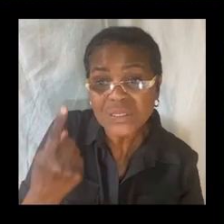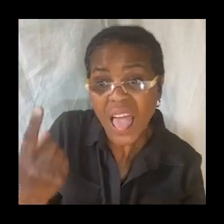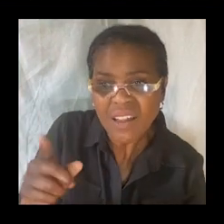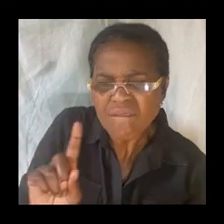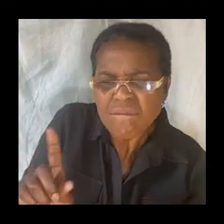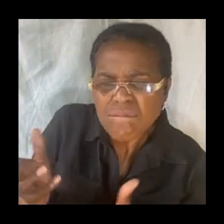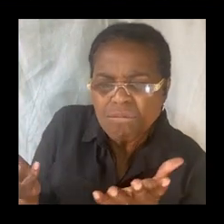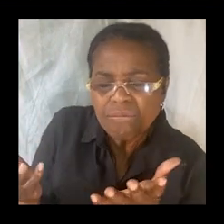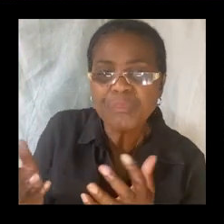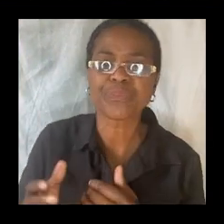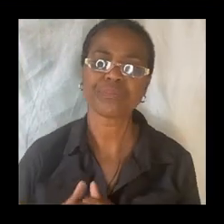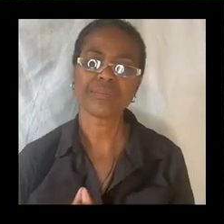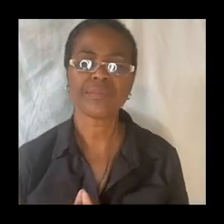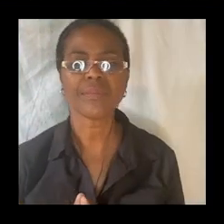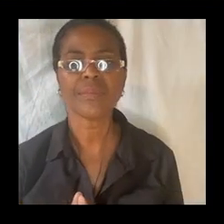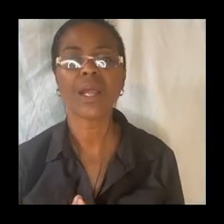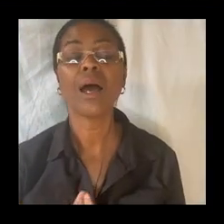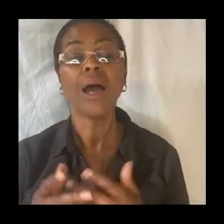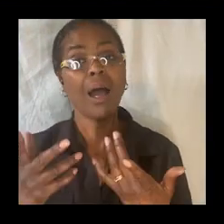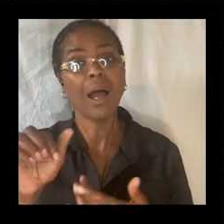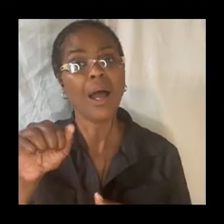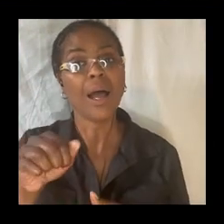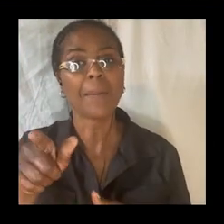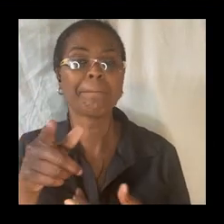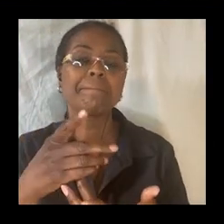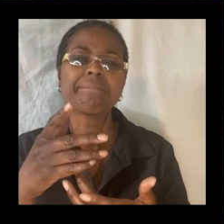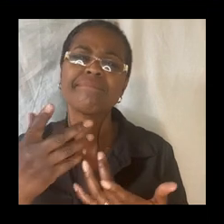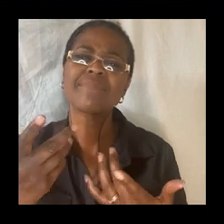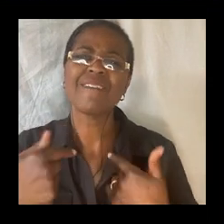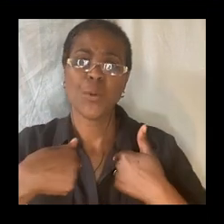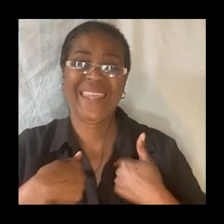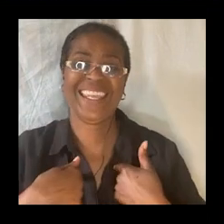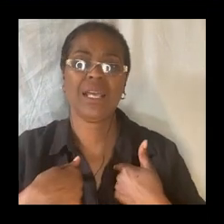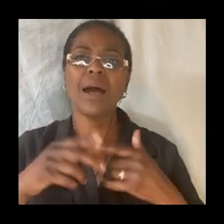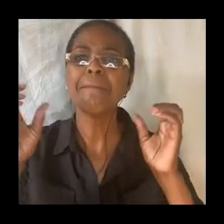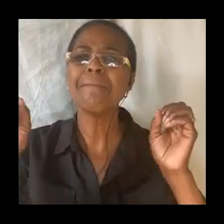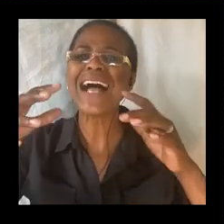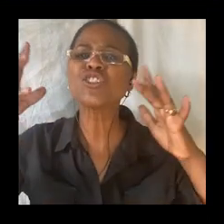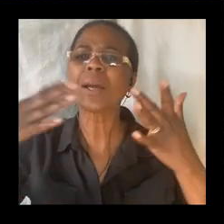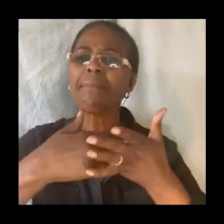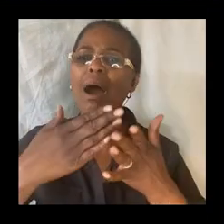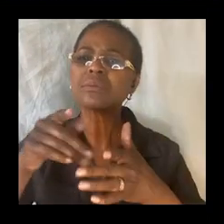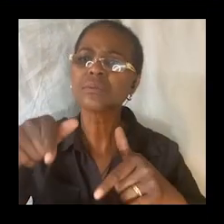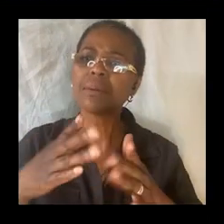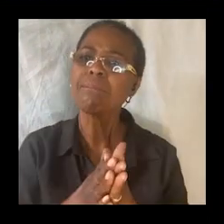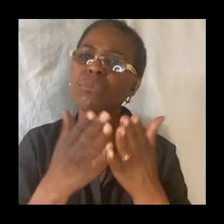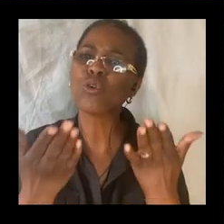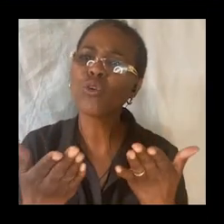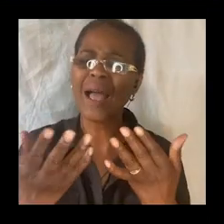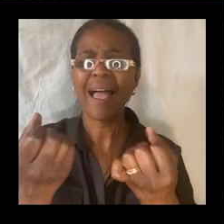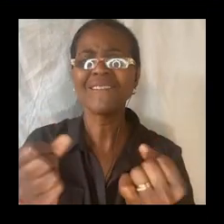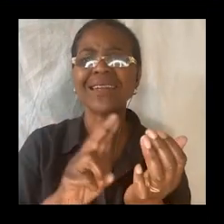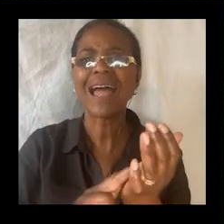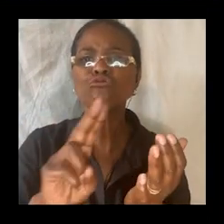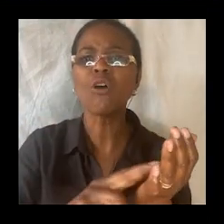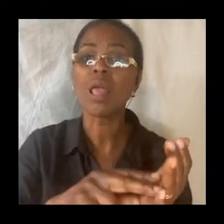illustrations might manifest? Completely. I think partly because for me, one of the magical things about the